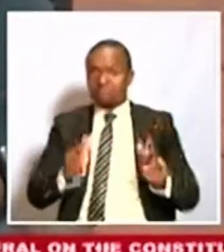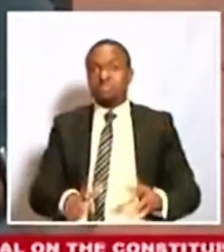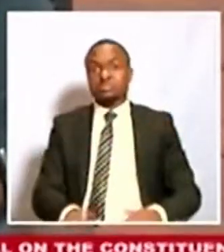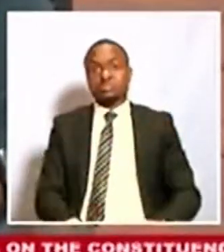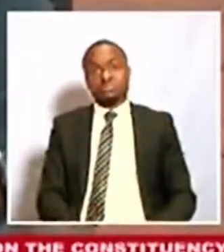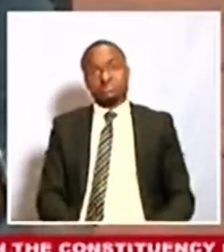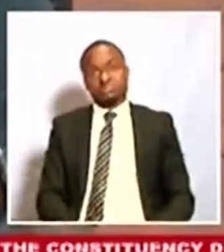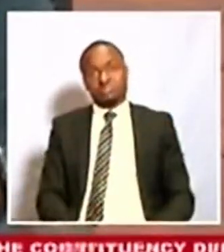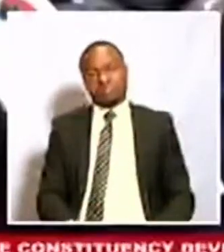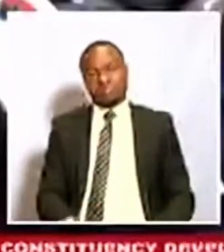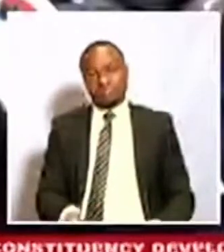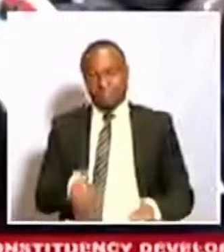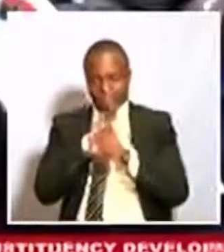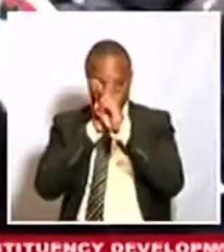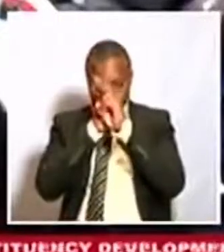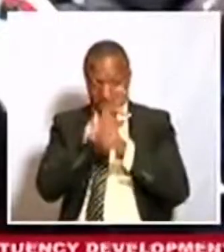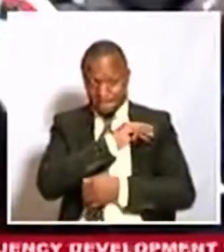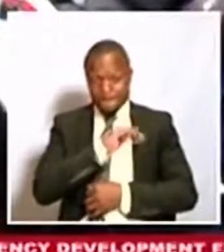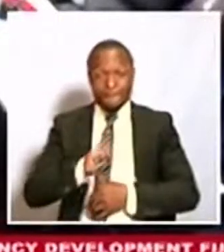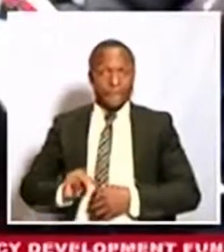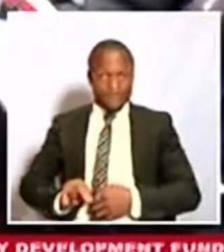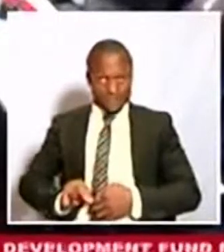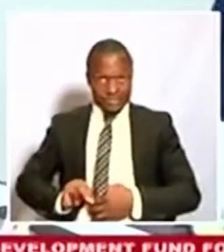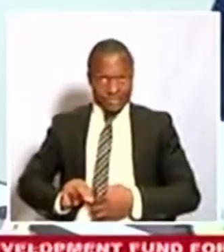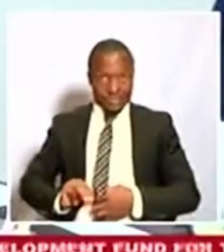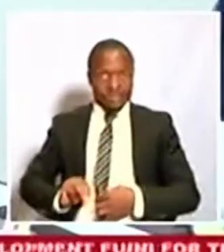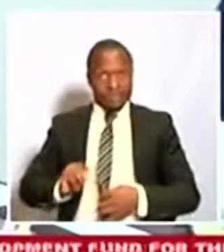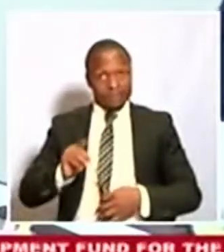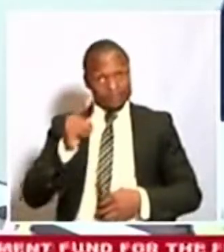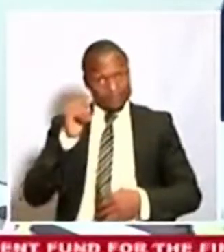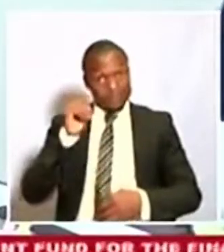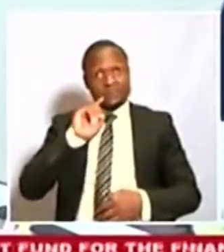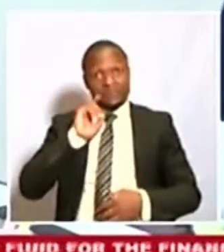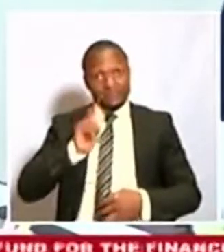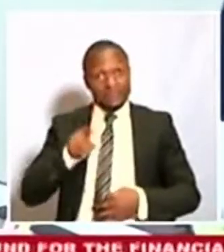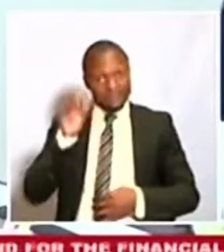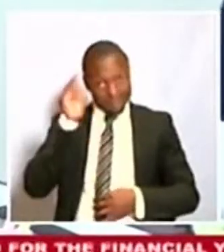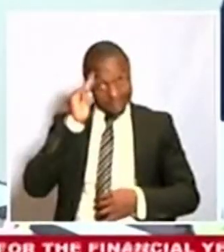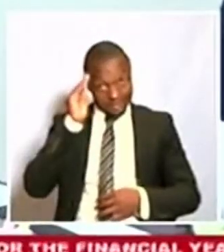Thank you. Honorable members, one thing I'm realizing is that